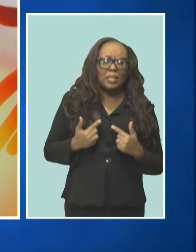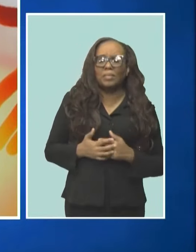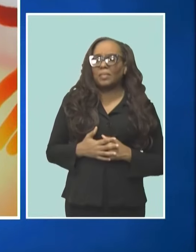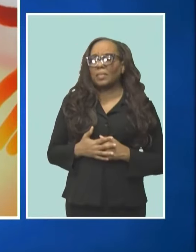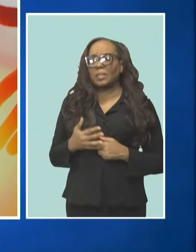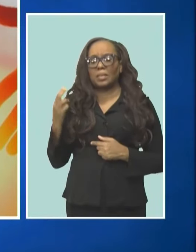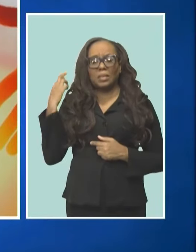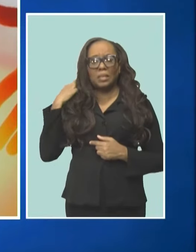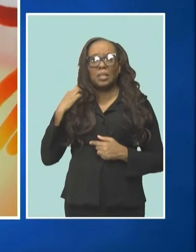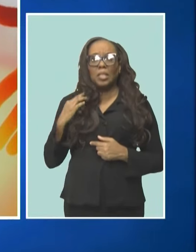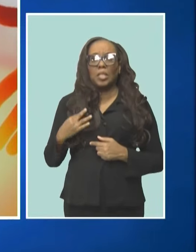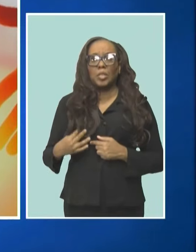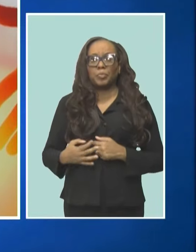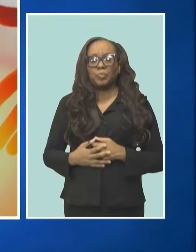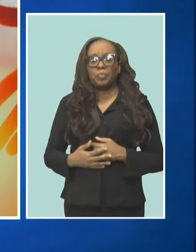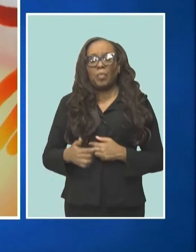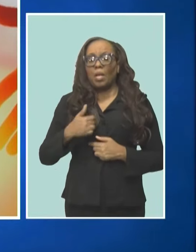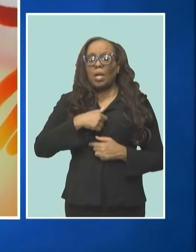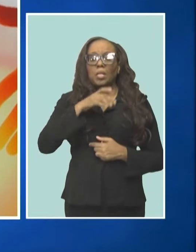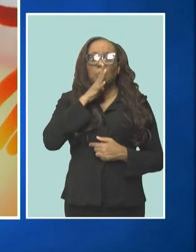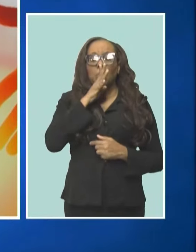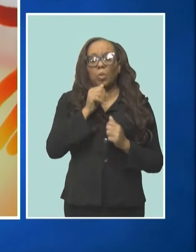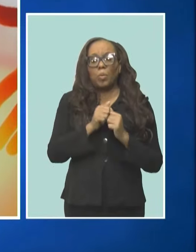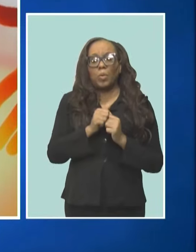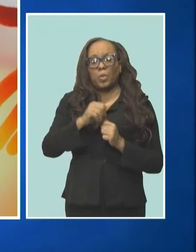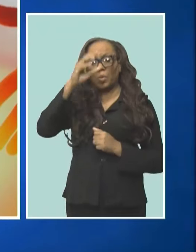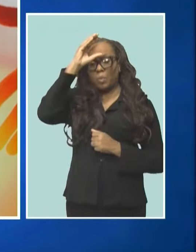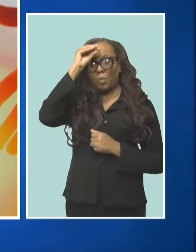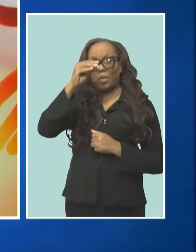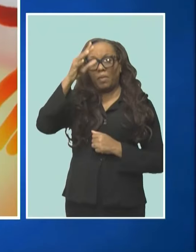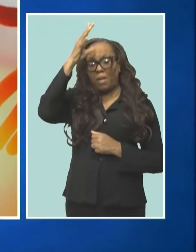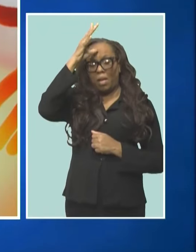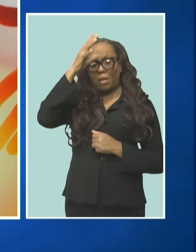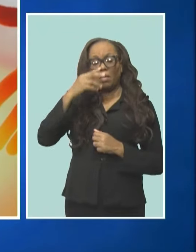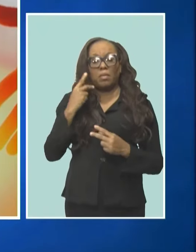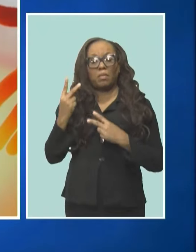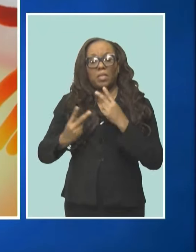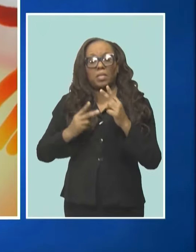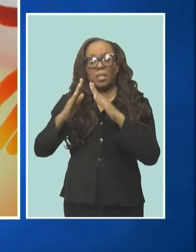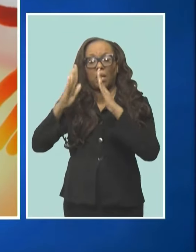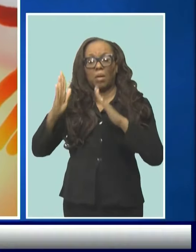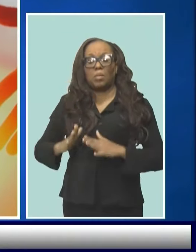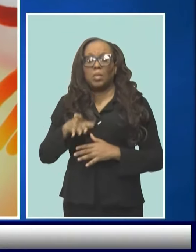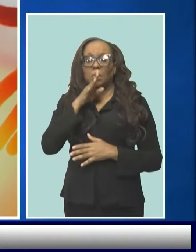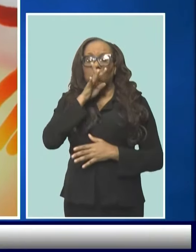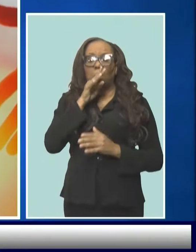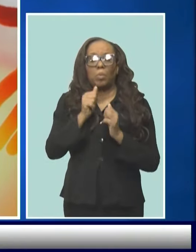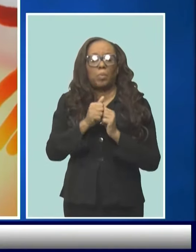morning after the incident had happened. We visited the house yesterday. We spoke to the mother.